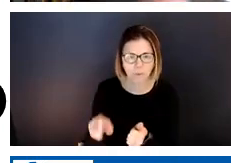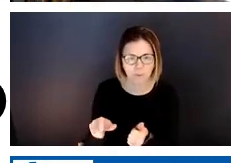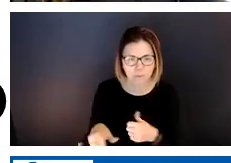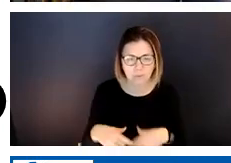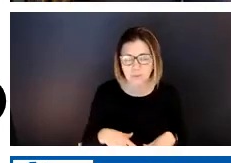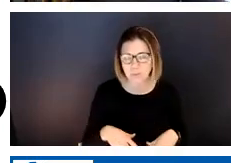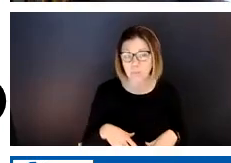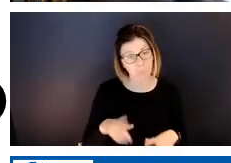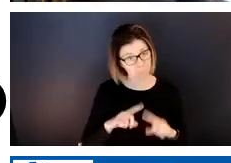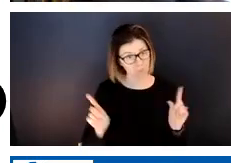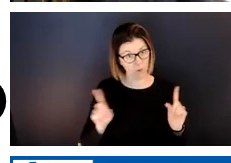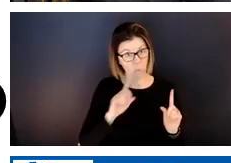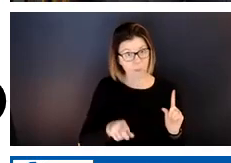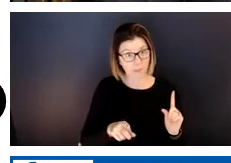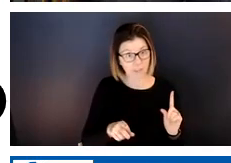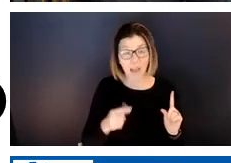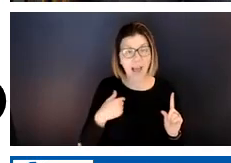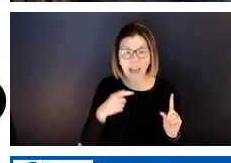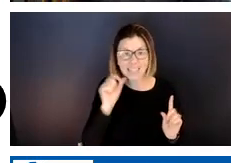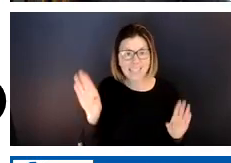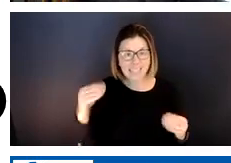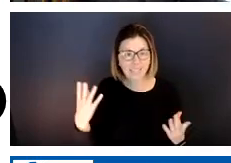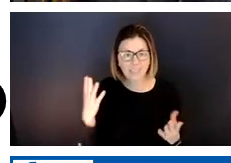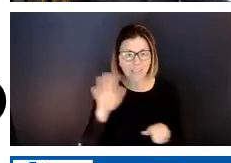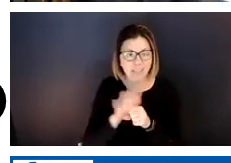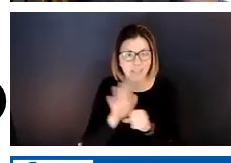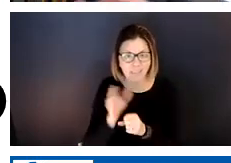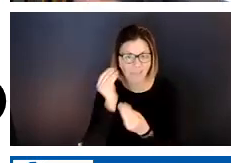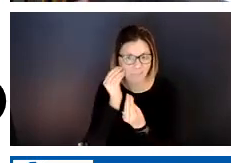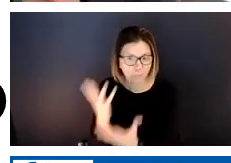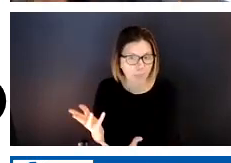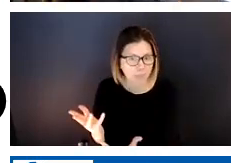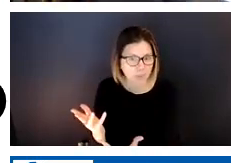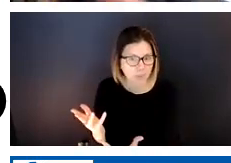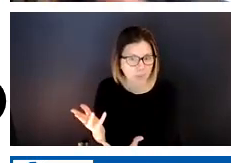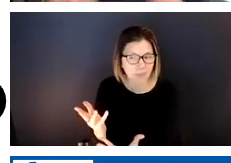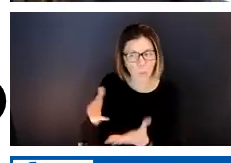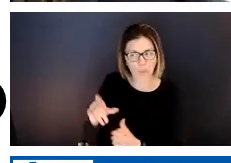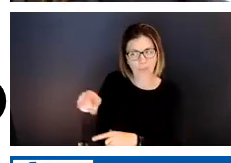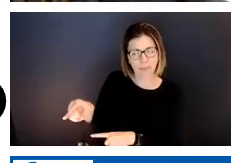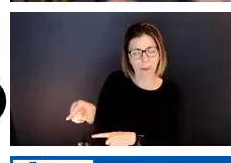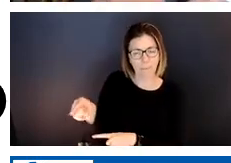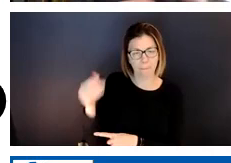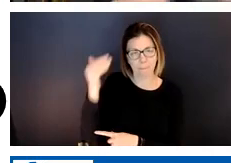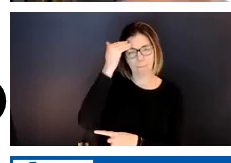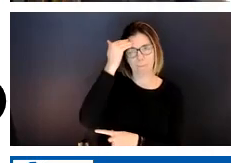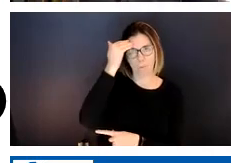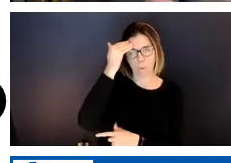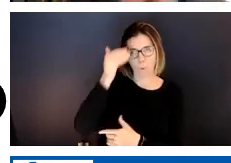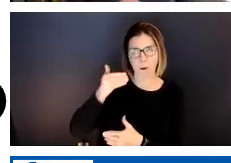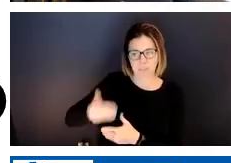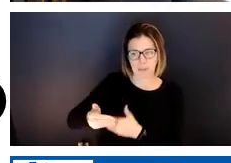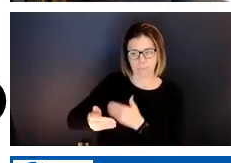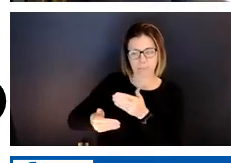also could be I haven't given them the information that's needed to allow them to go through a series